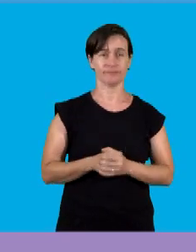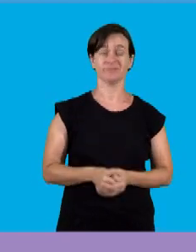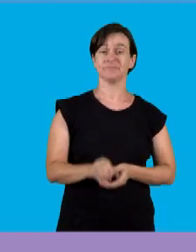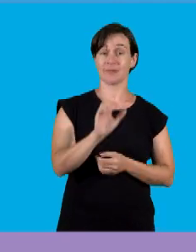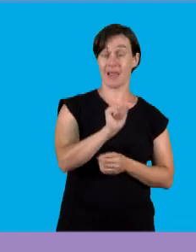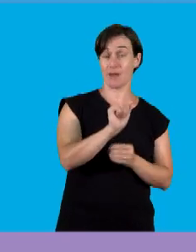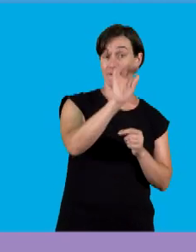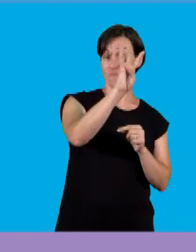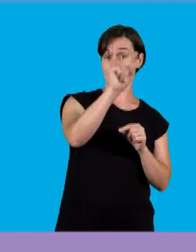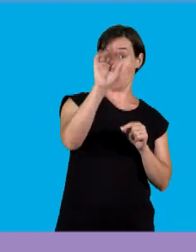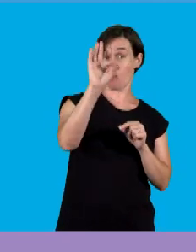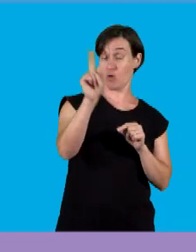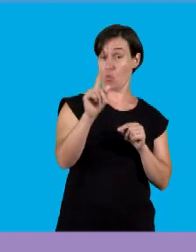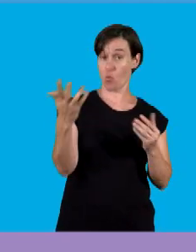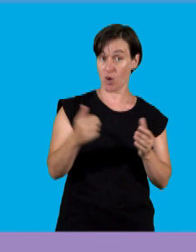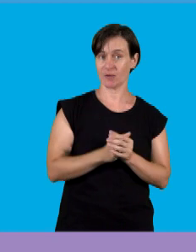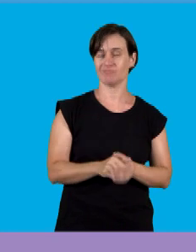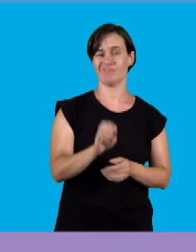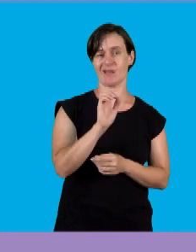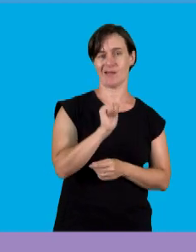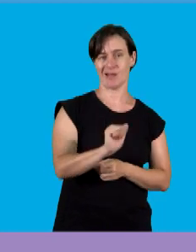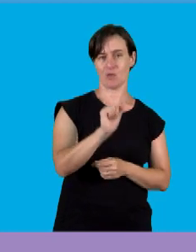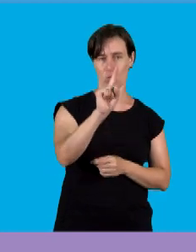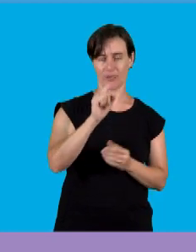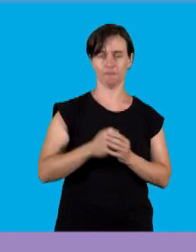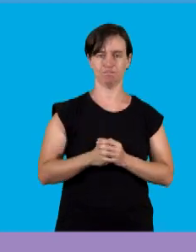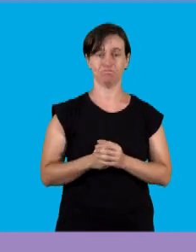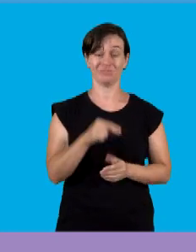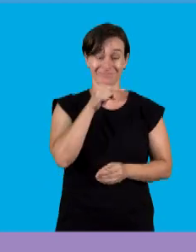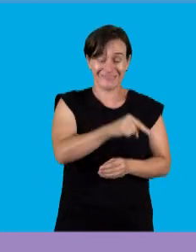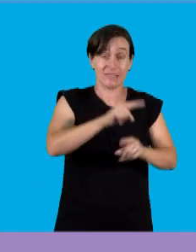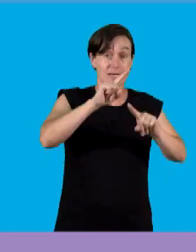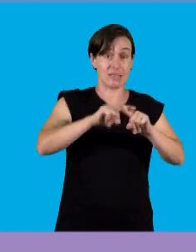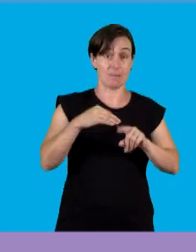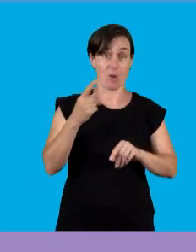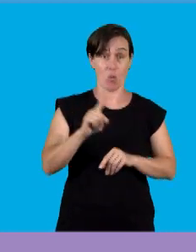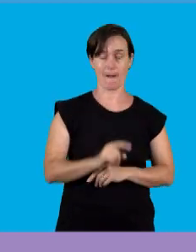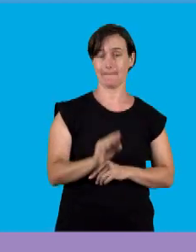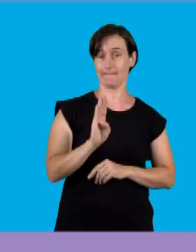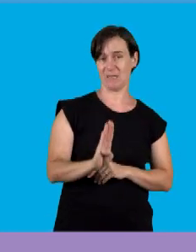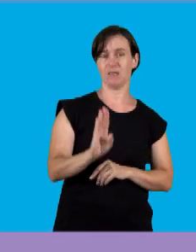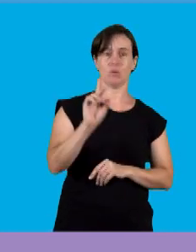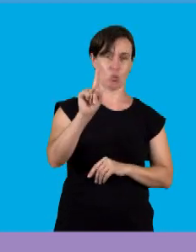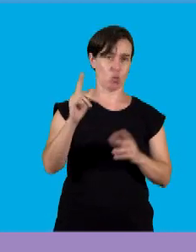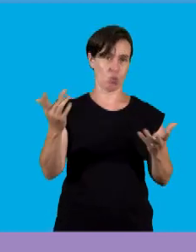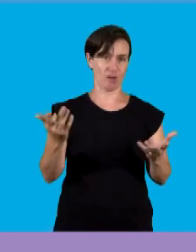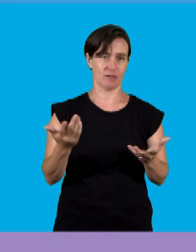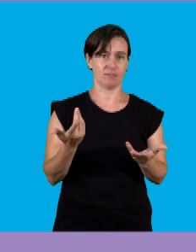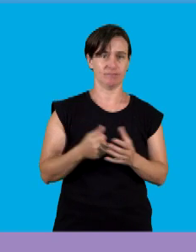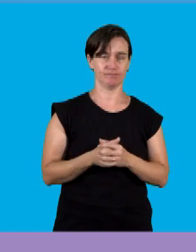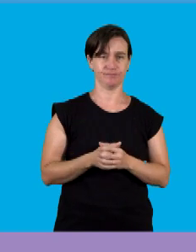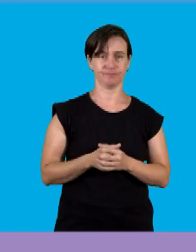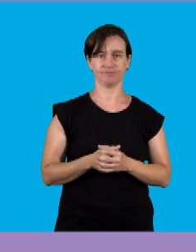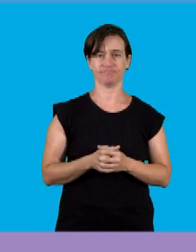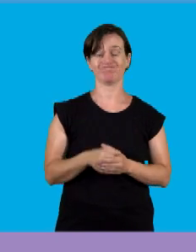a exponent 4 minus 3, that is going to be a exponent 1. And then we have b exponent 2 minus 1,